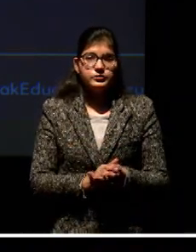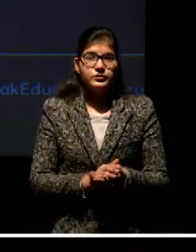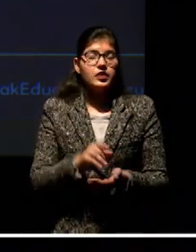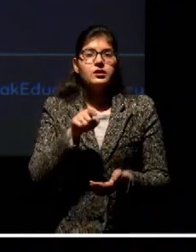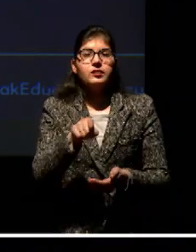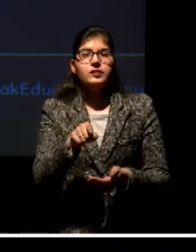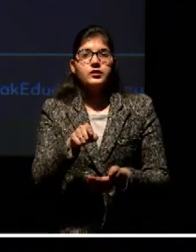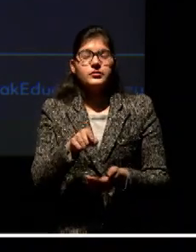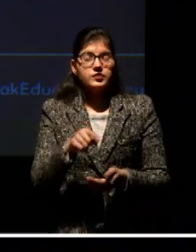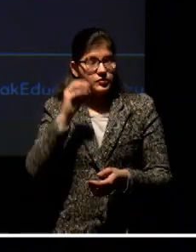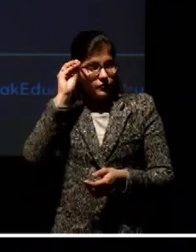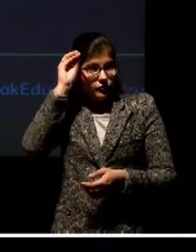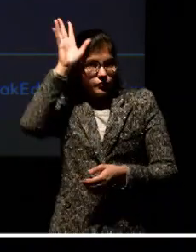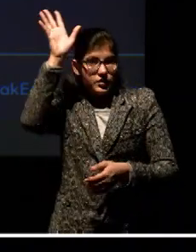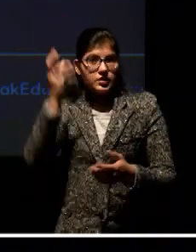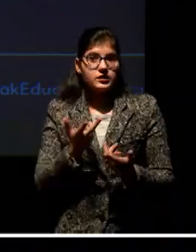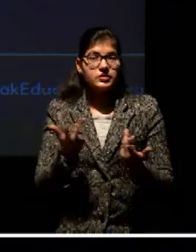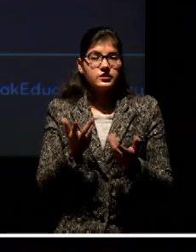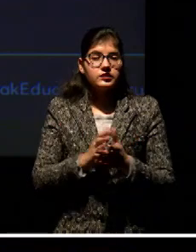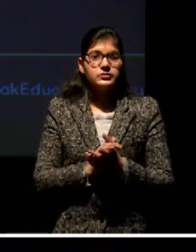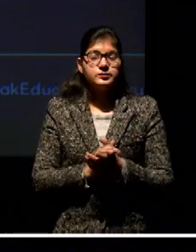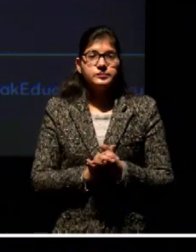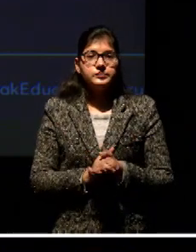are very, very inspiring when you look at things that they've